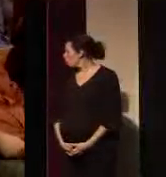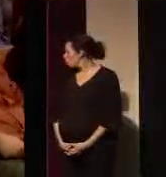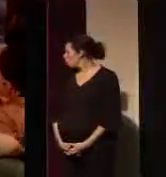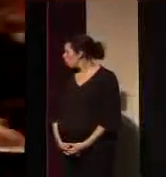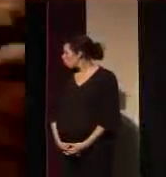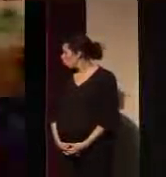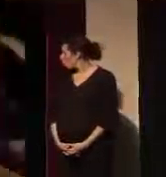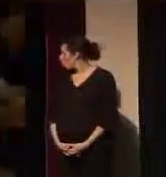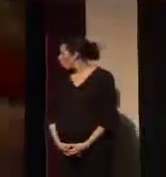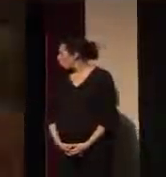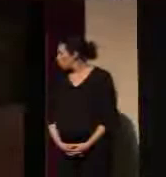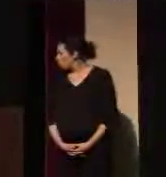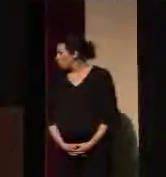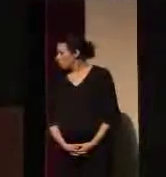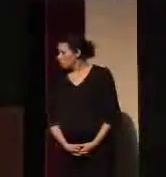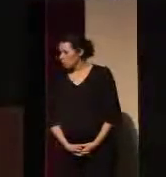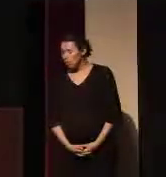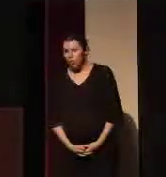Well,